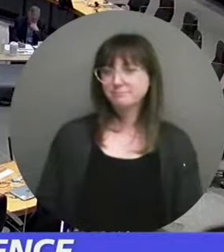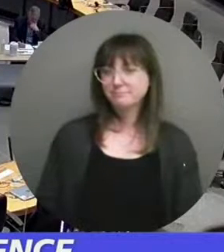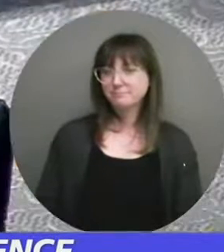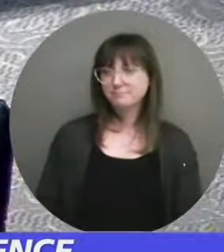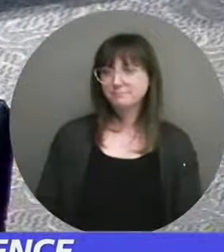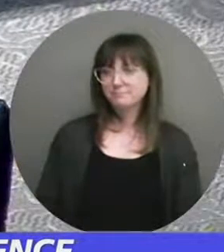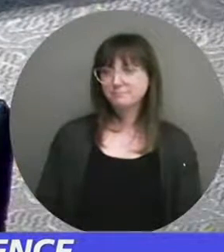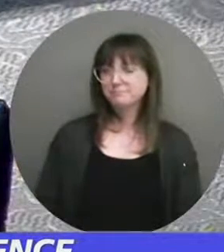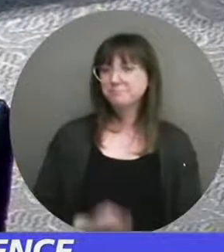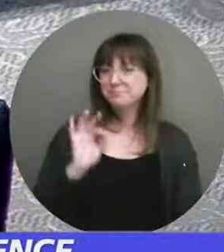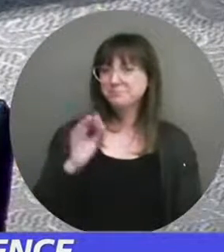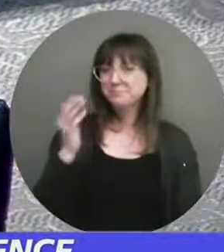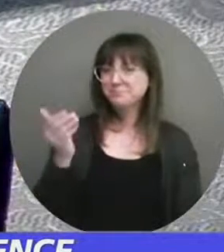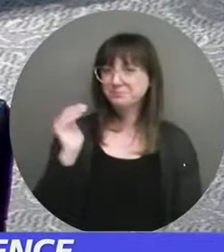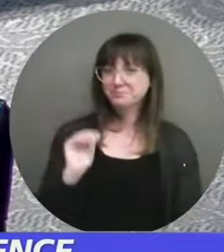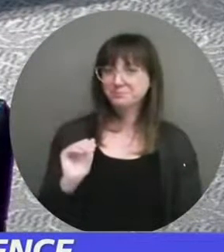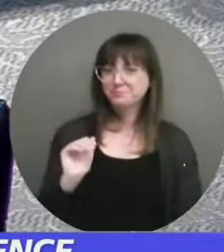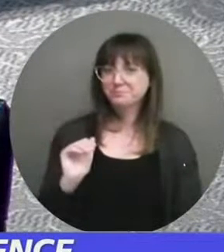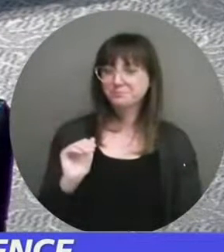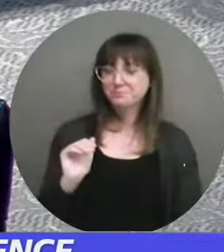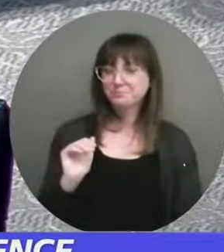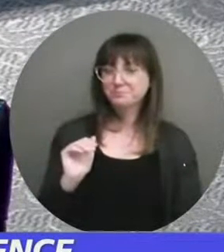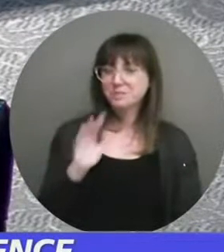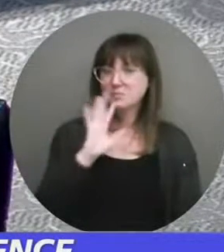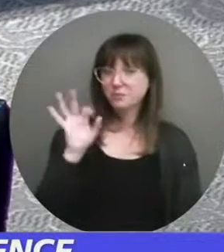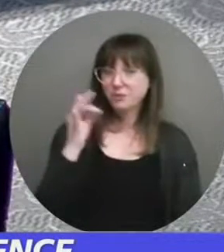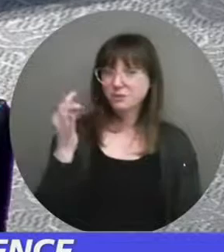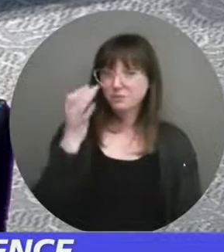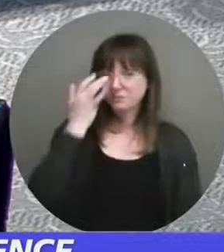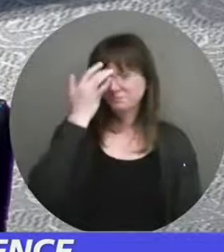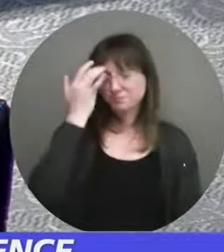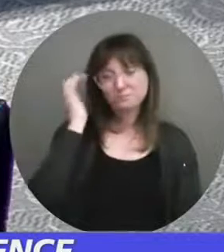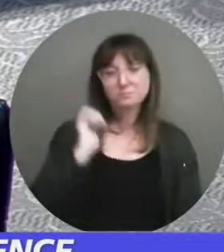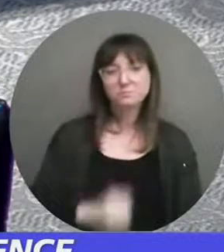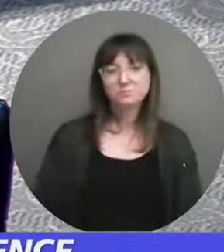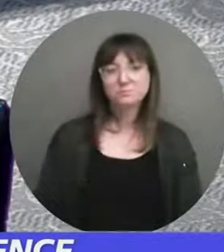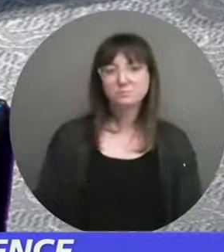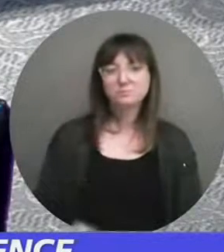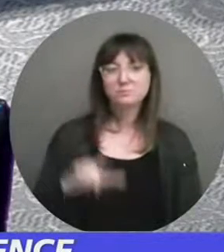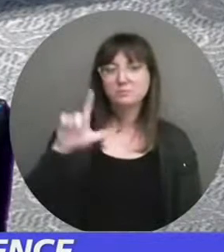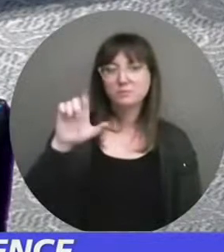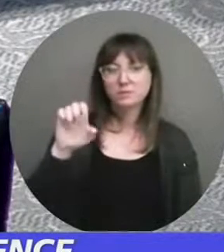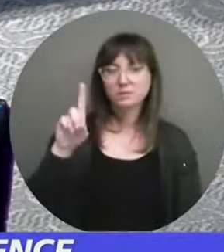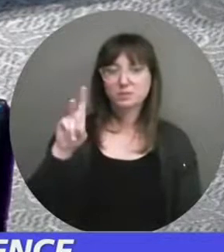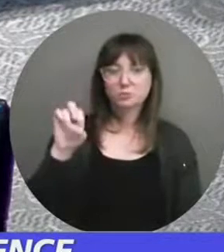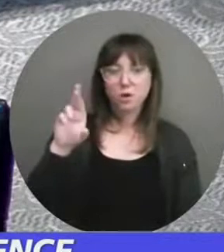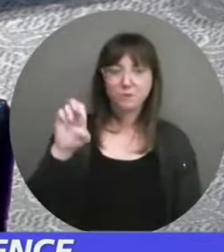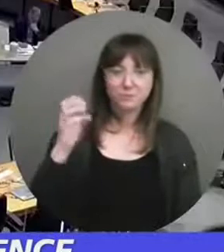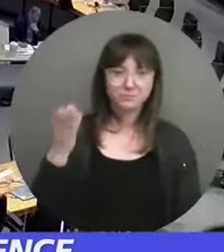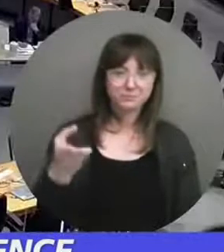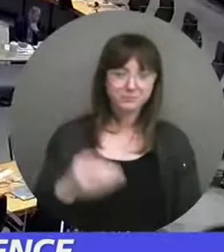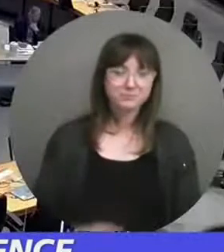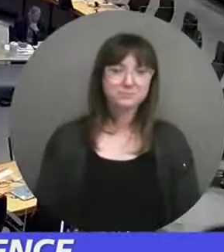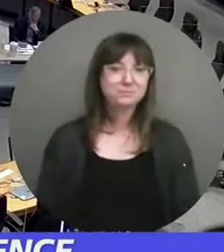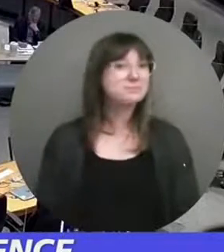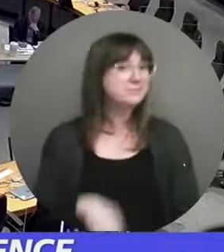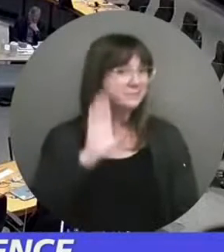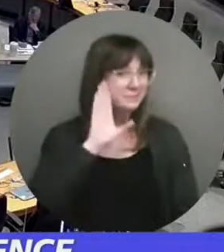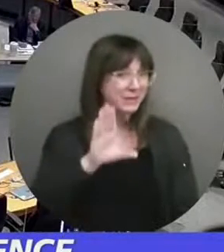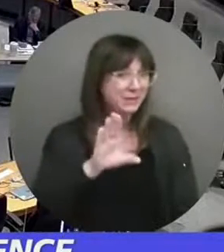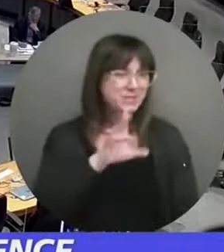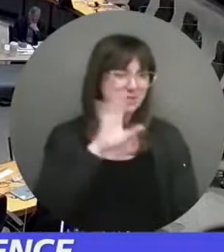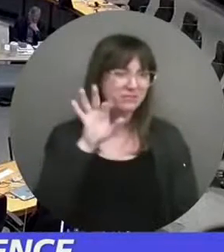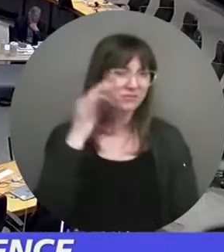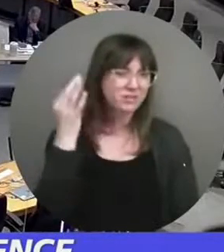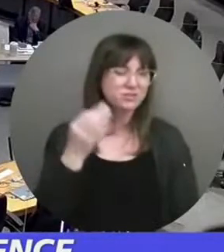Thank you, Craig. Nous allons maintenant passer à Julien Paquet. Julien Paquet from Le Droit. Hello. Hello,